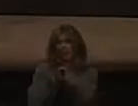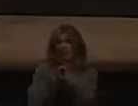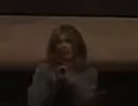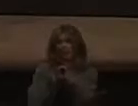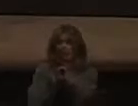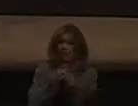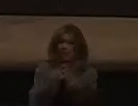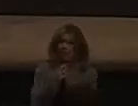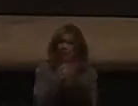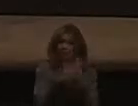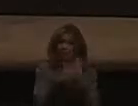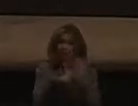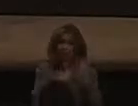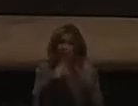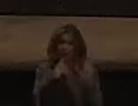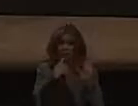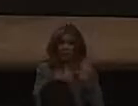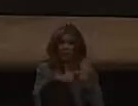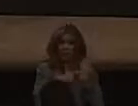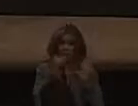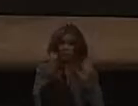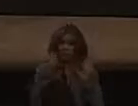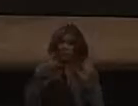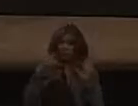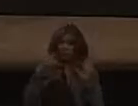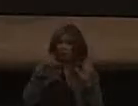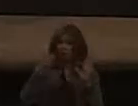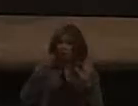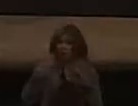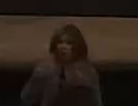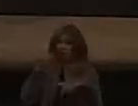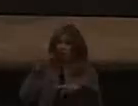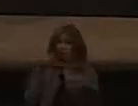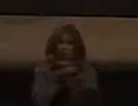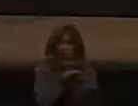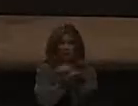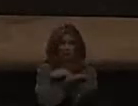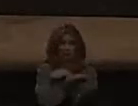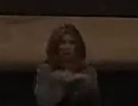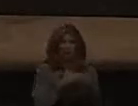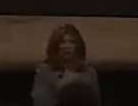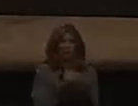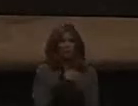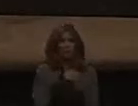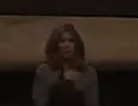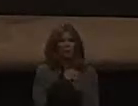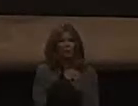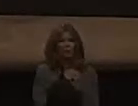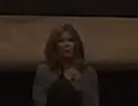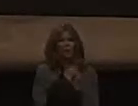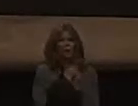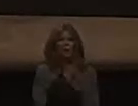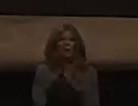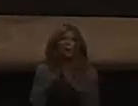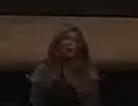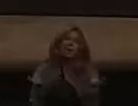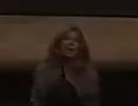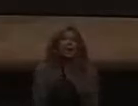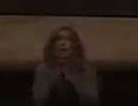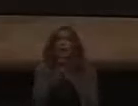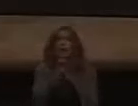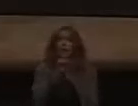the law is that all polling places have to be accessible. But they don't, but the Department of Justice has put out